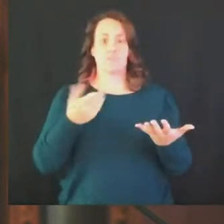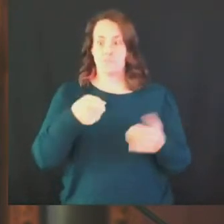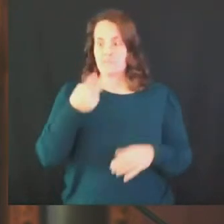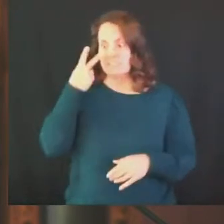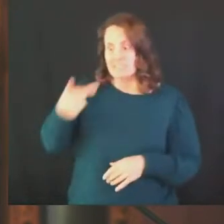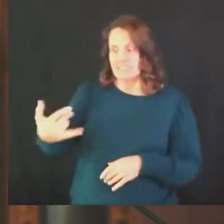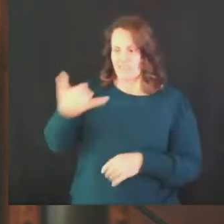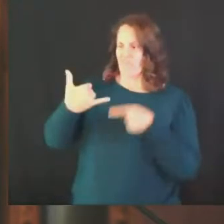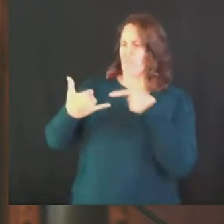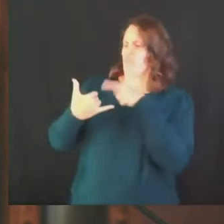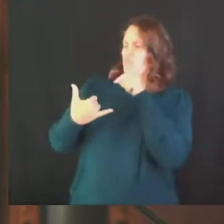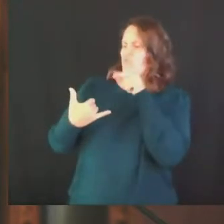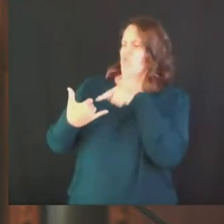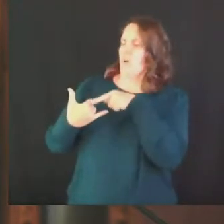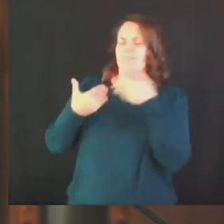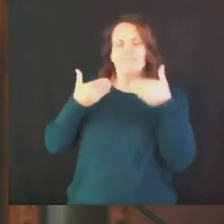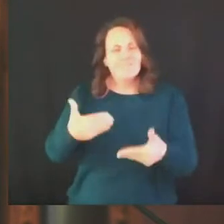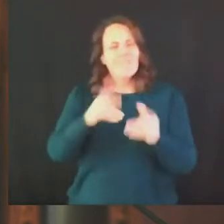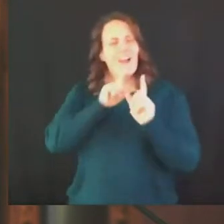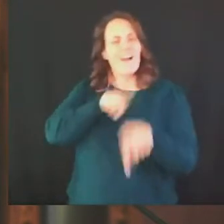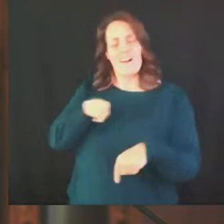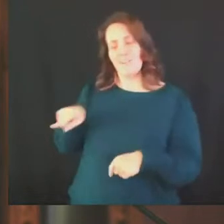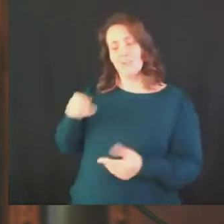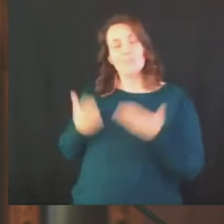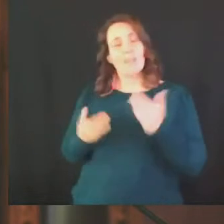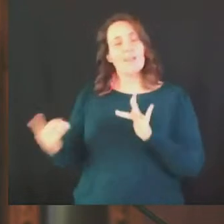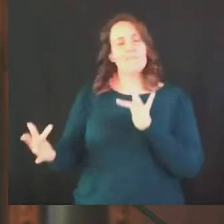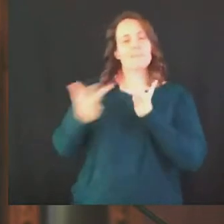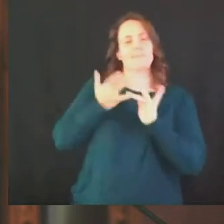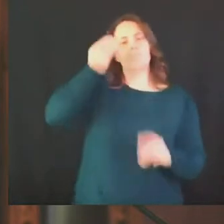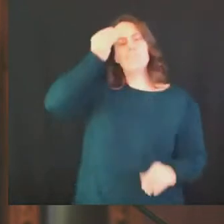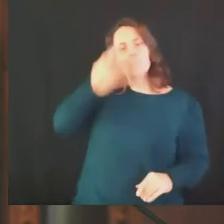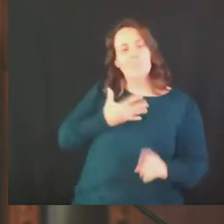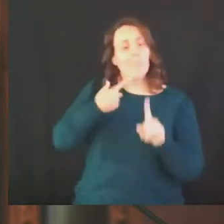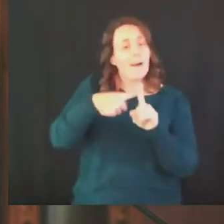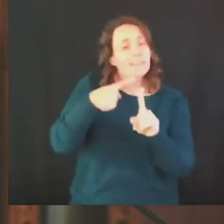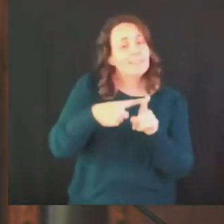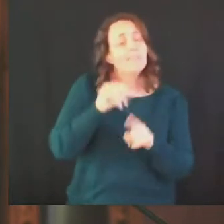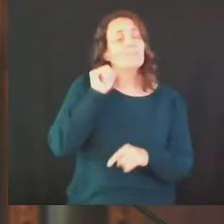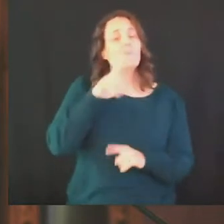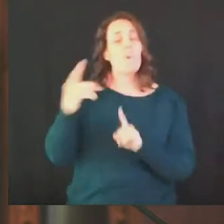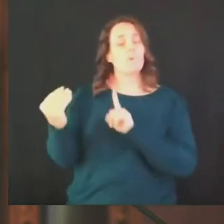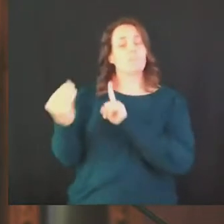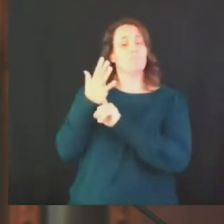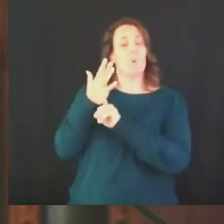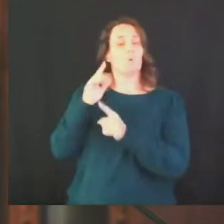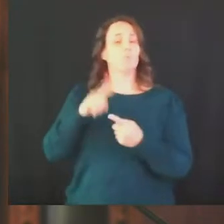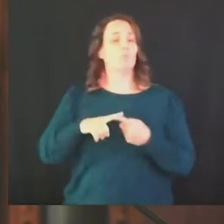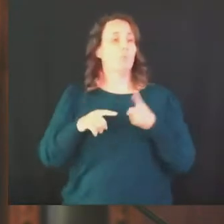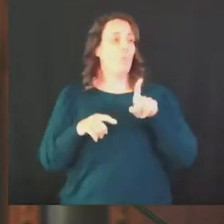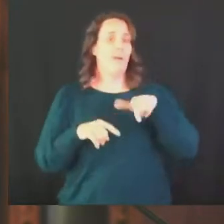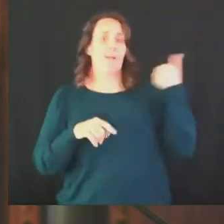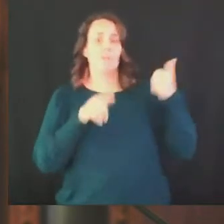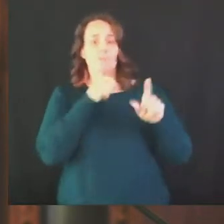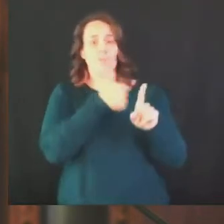to do all that we can to protect each other. Thank you. Thank you. And we'll now take your questions.